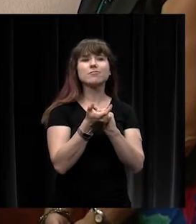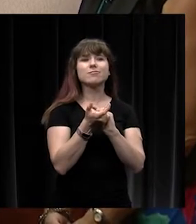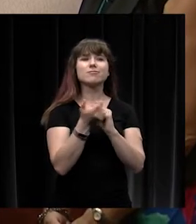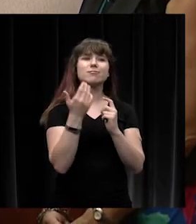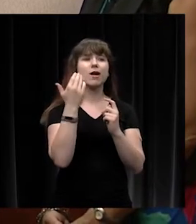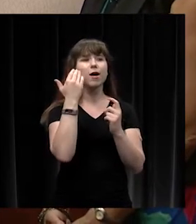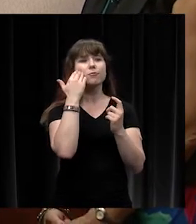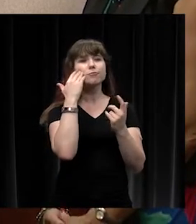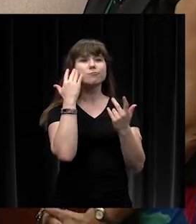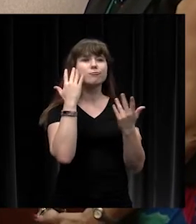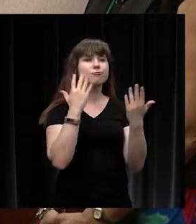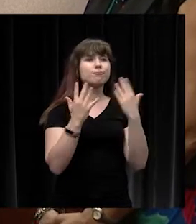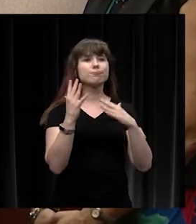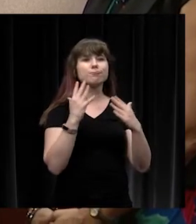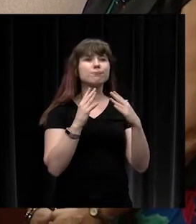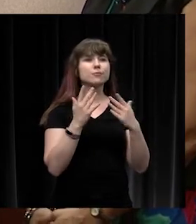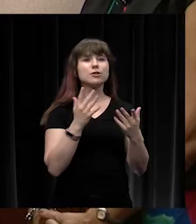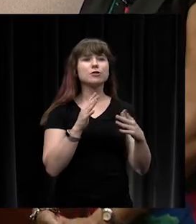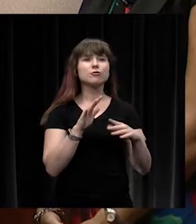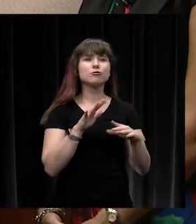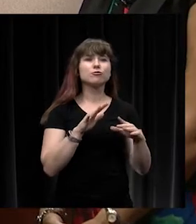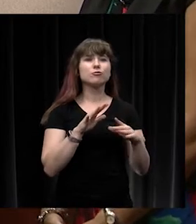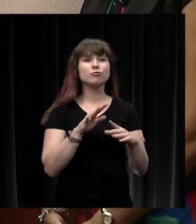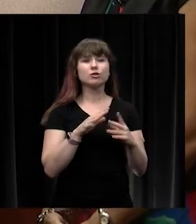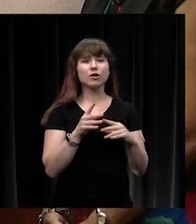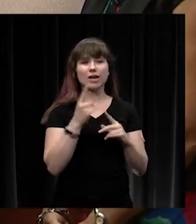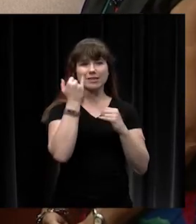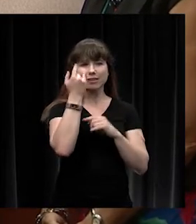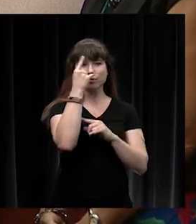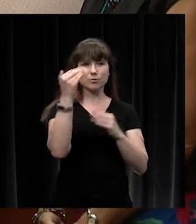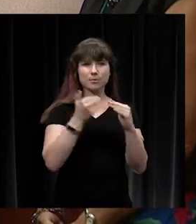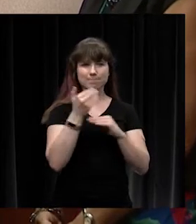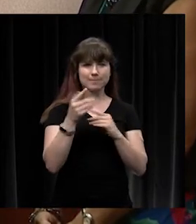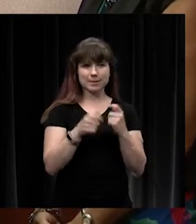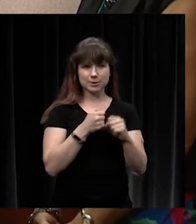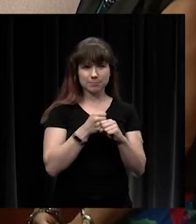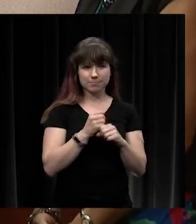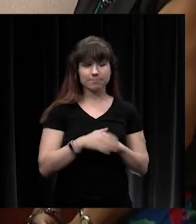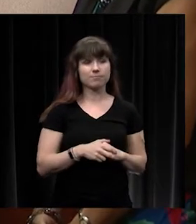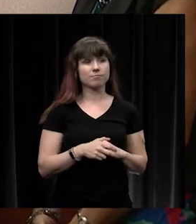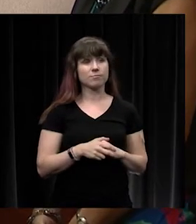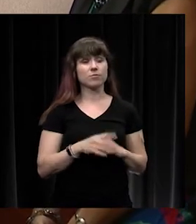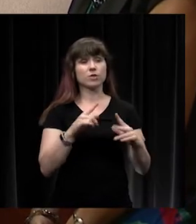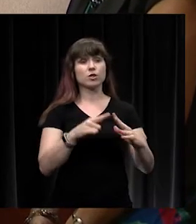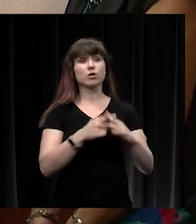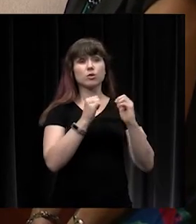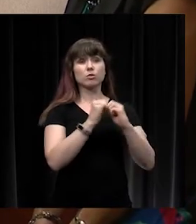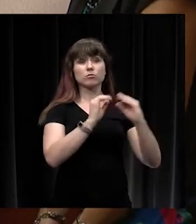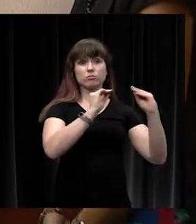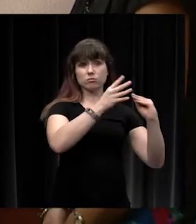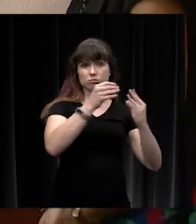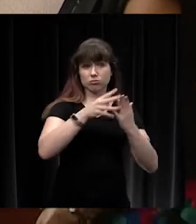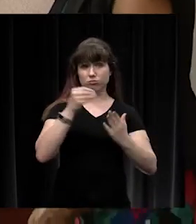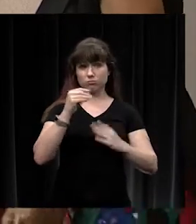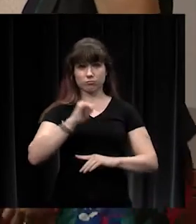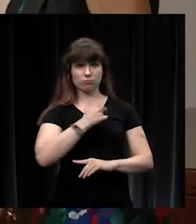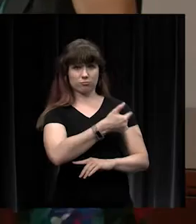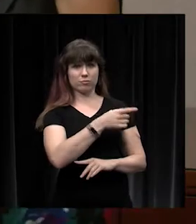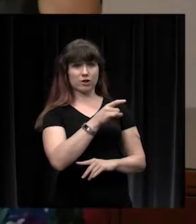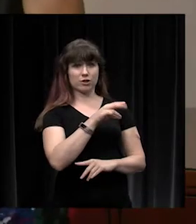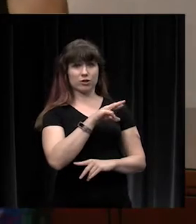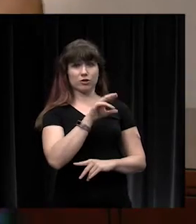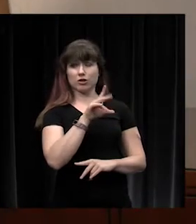idea of what we are doing to make sure that we're ready, set, go. We're going to start off with teaching and learning, and Dr. Dane is going to do that